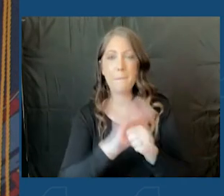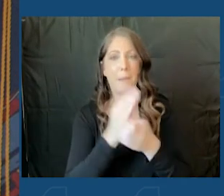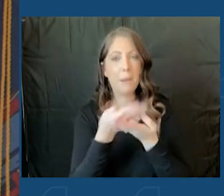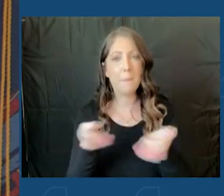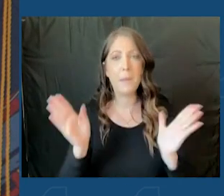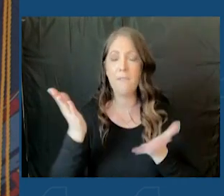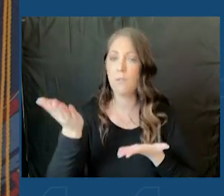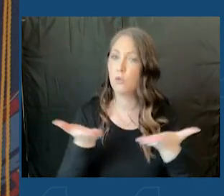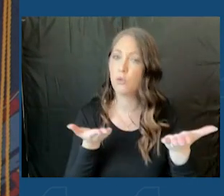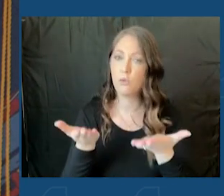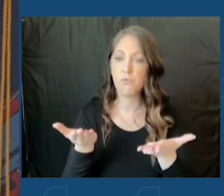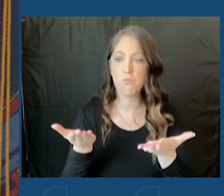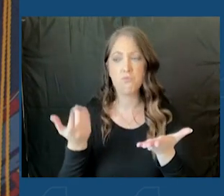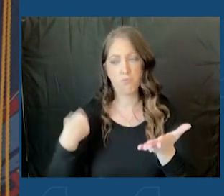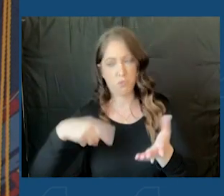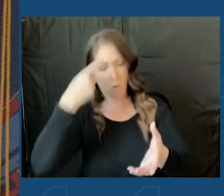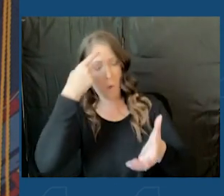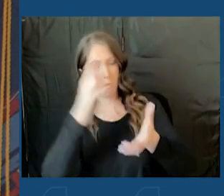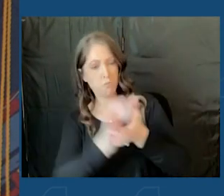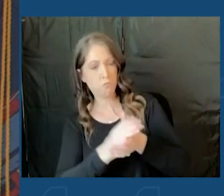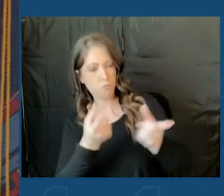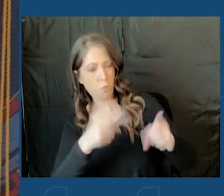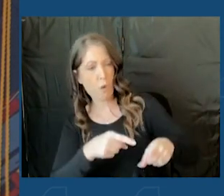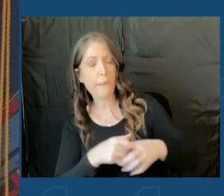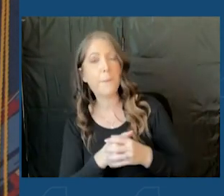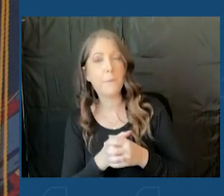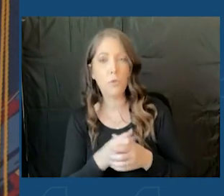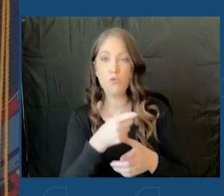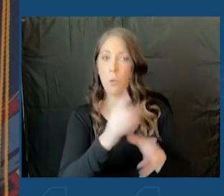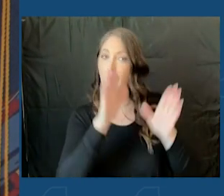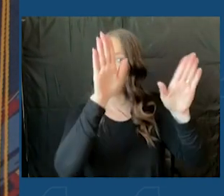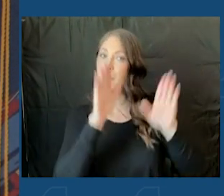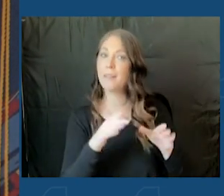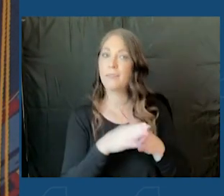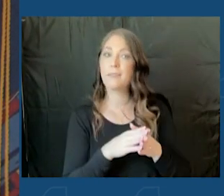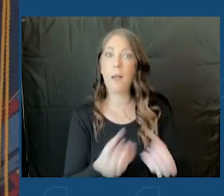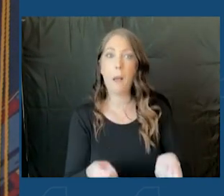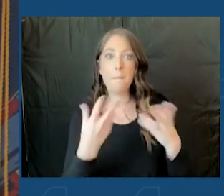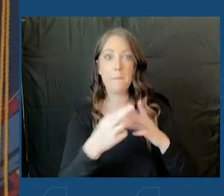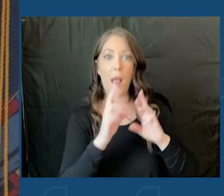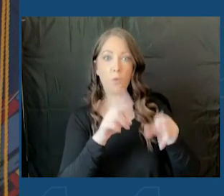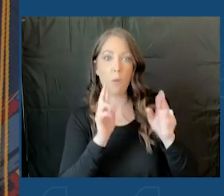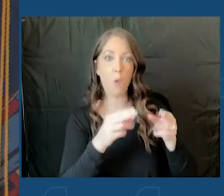believe in. And you've been doing an incredible job. I'm getting a lot of reports on you because I'm asking every day,